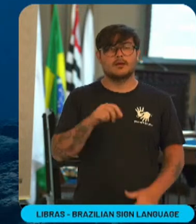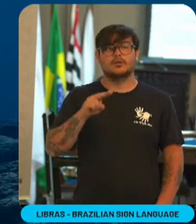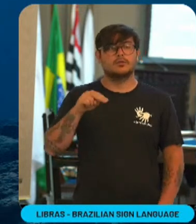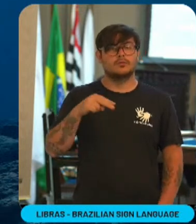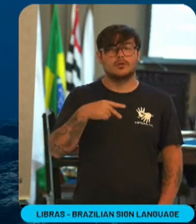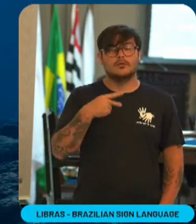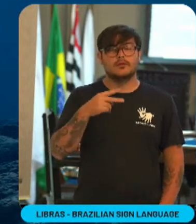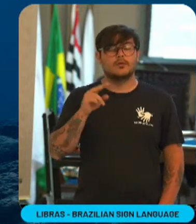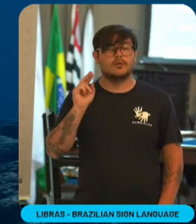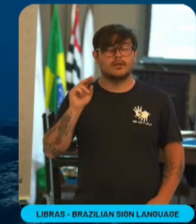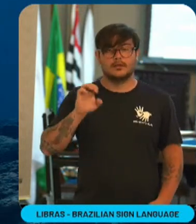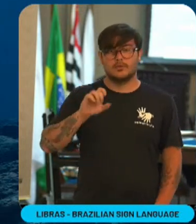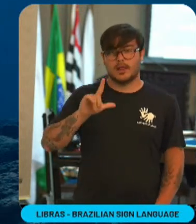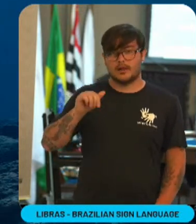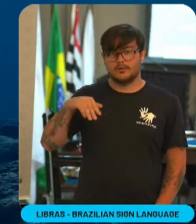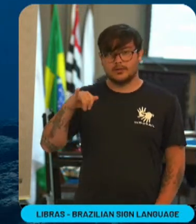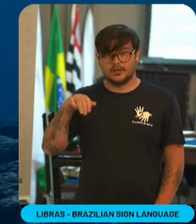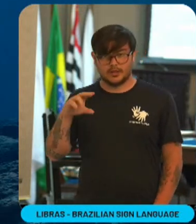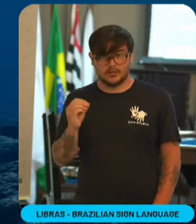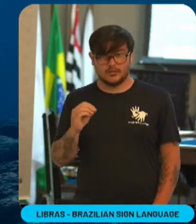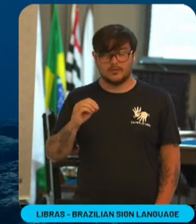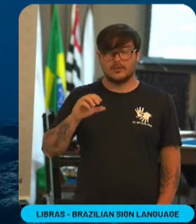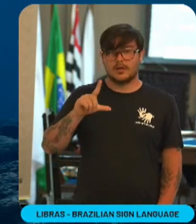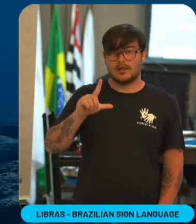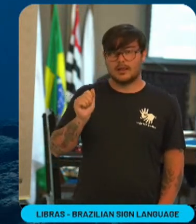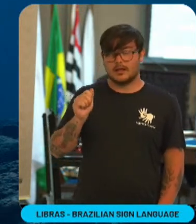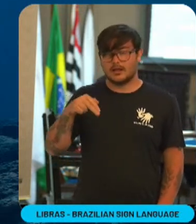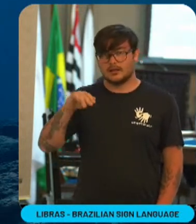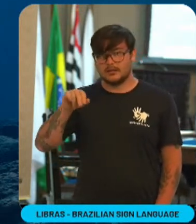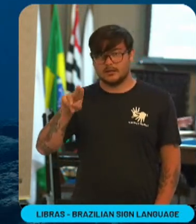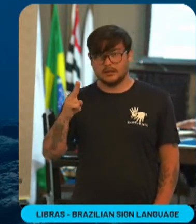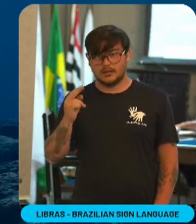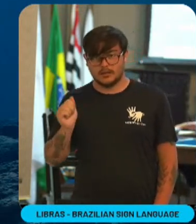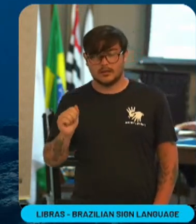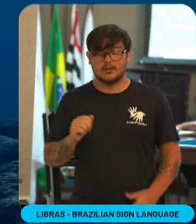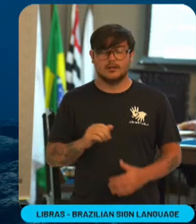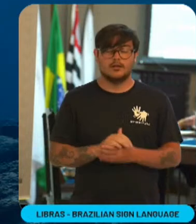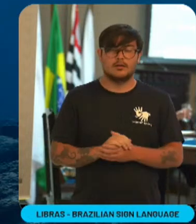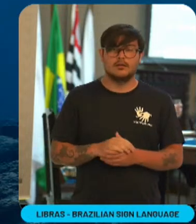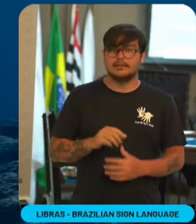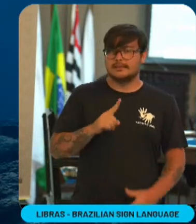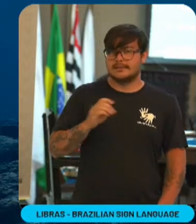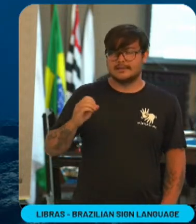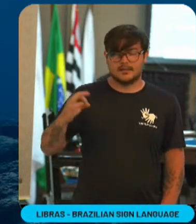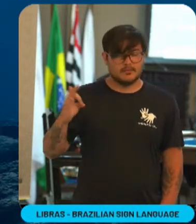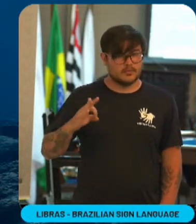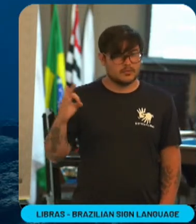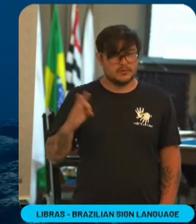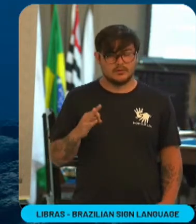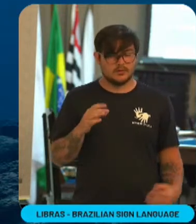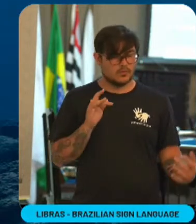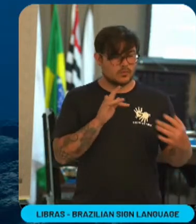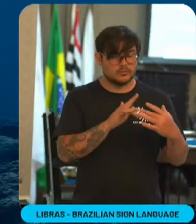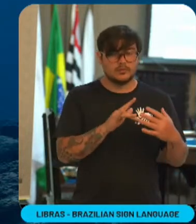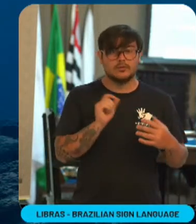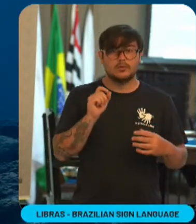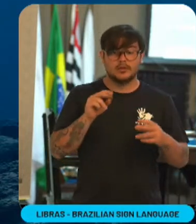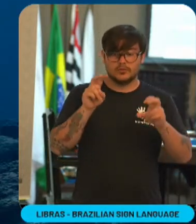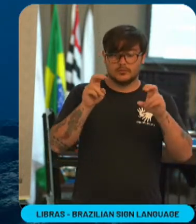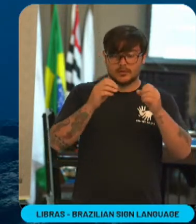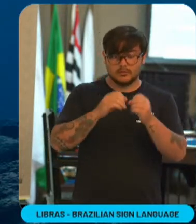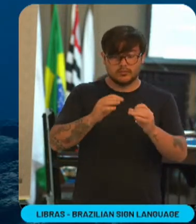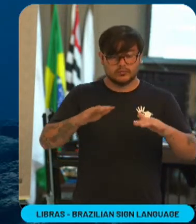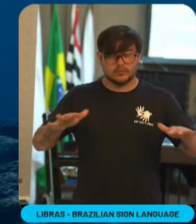the oceans. Everybody here has already heard El Nino, So they are phenomena that